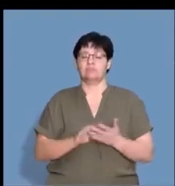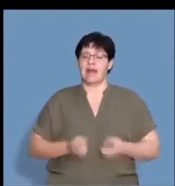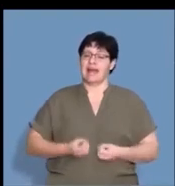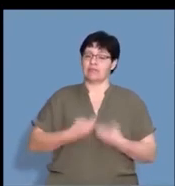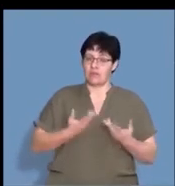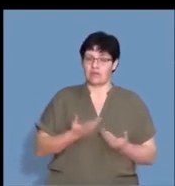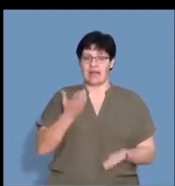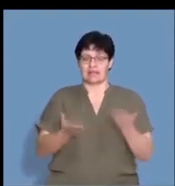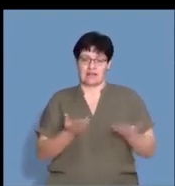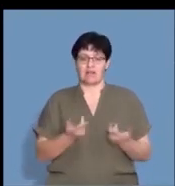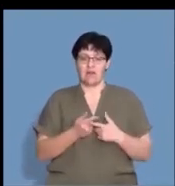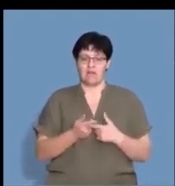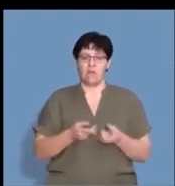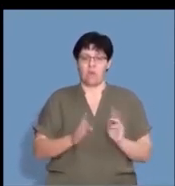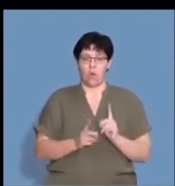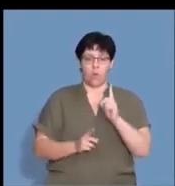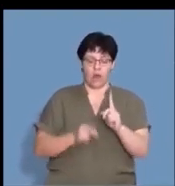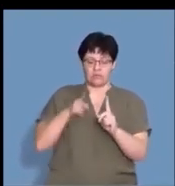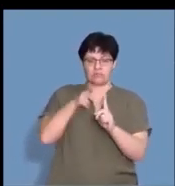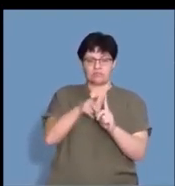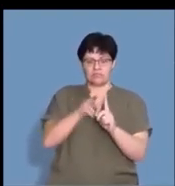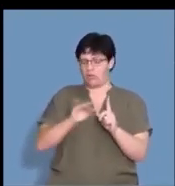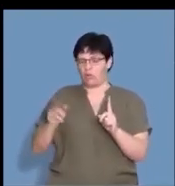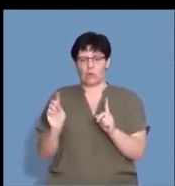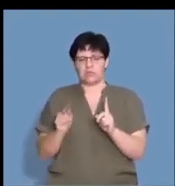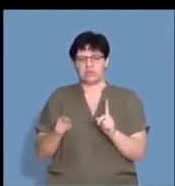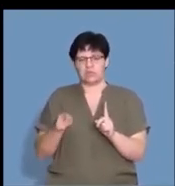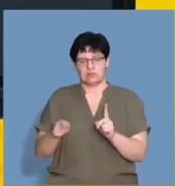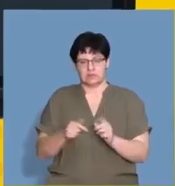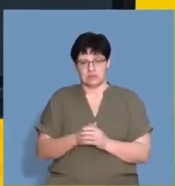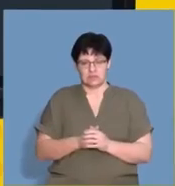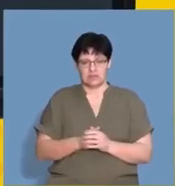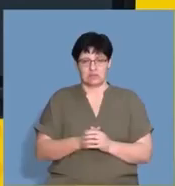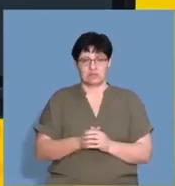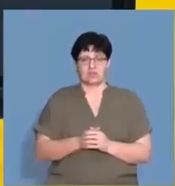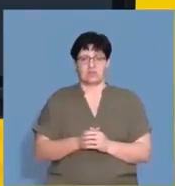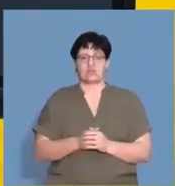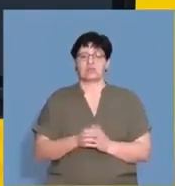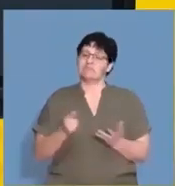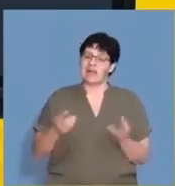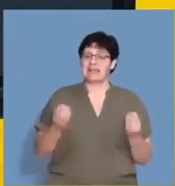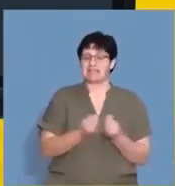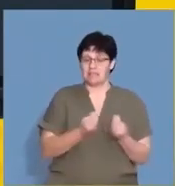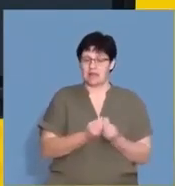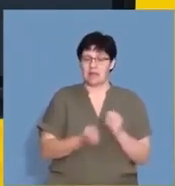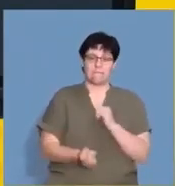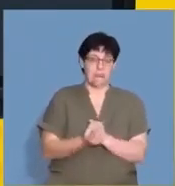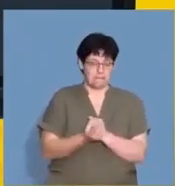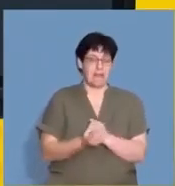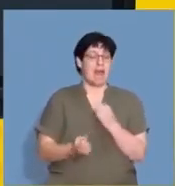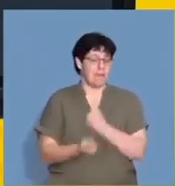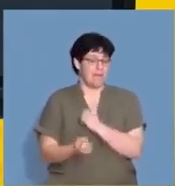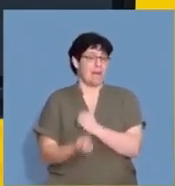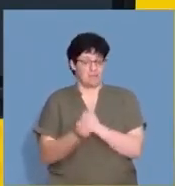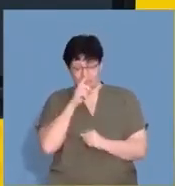Express the given scale in the form of 1 is to ... Okay, so this is something that comes up very,